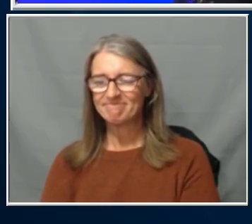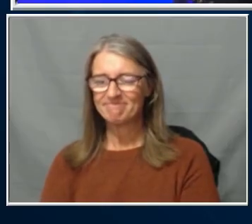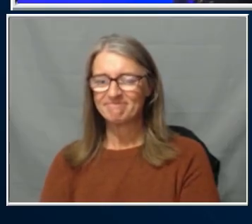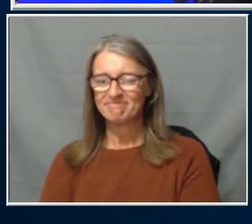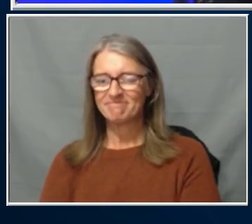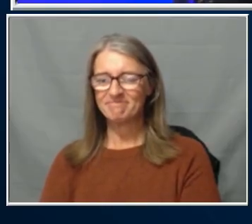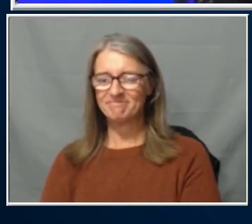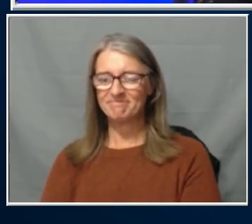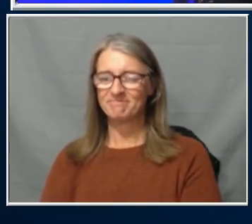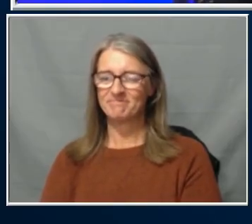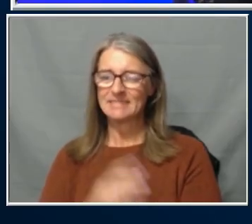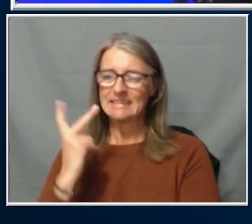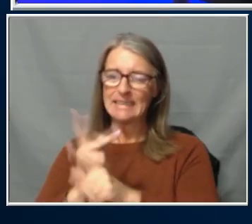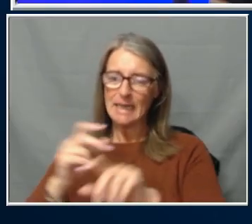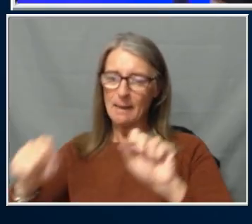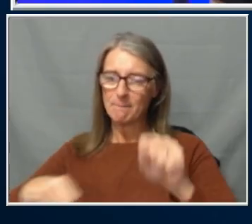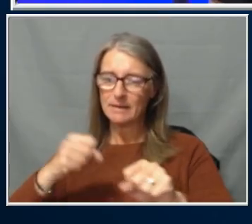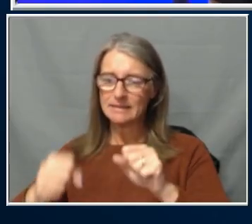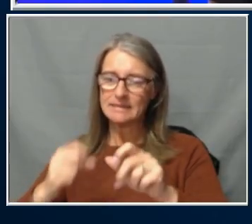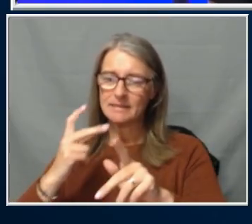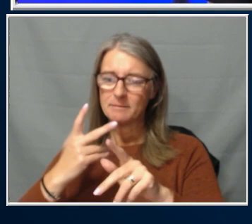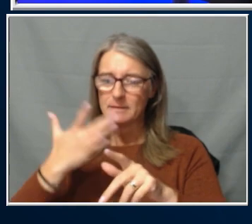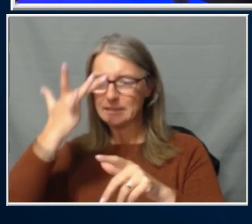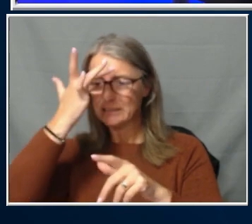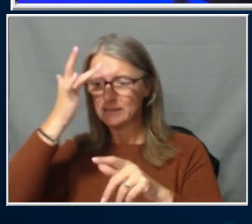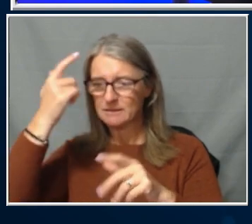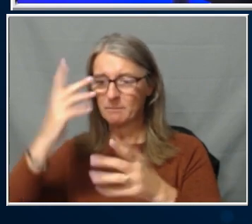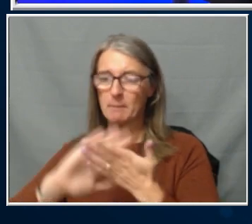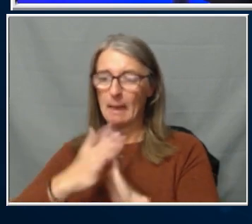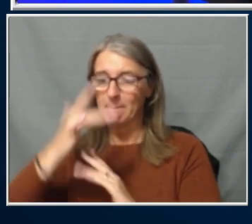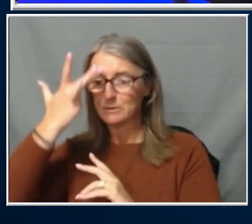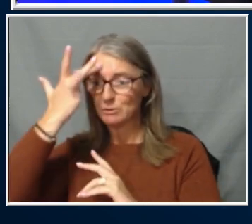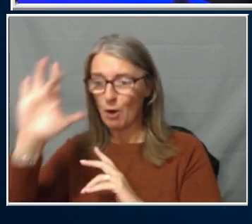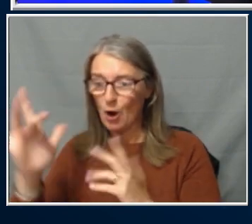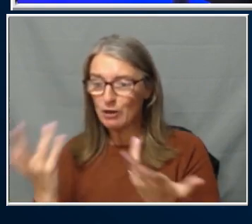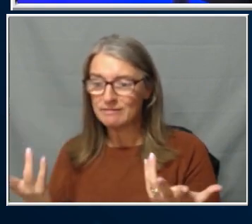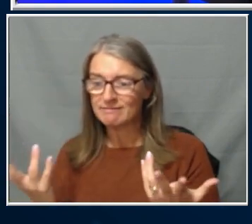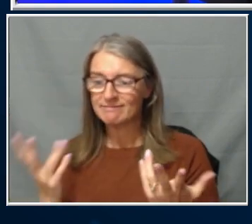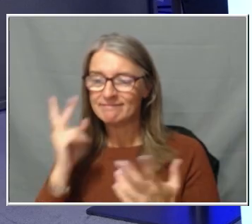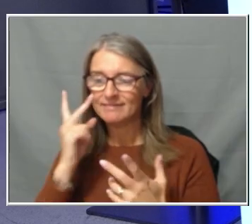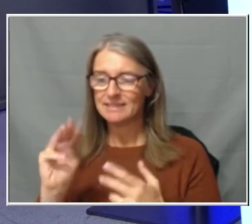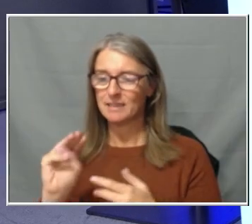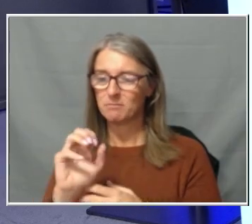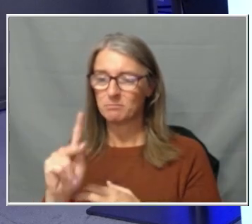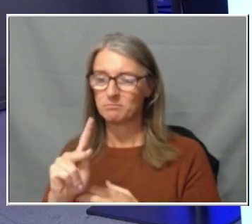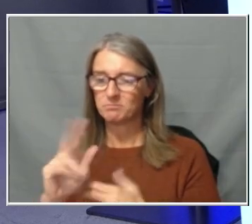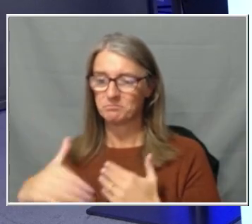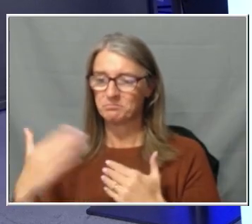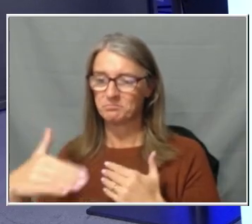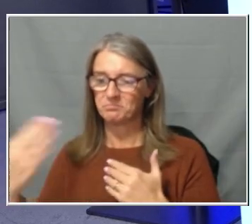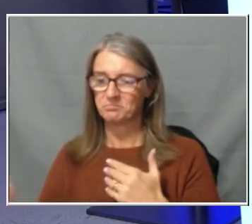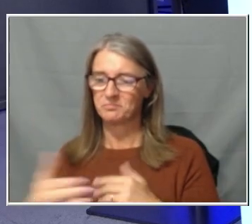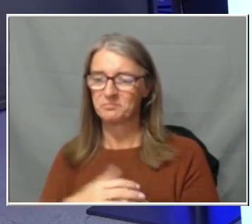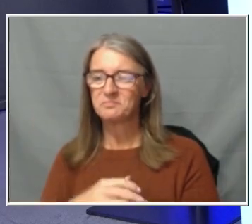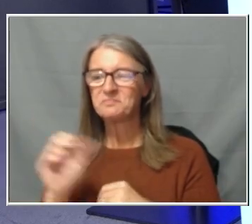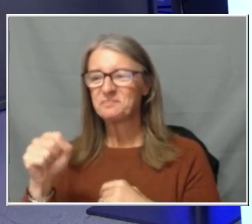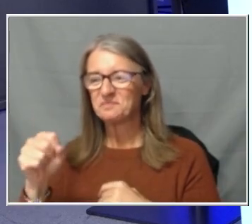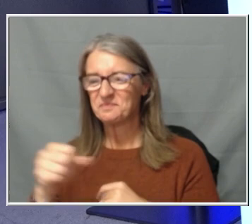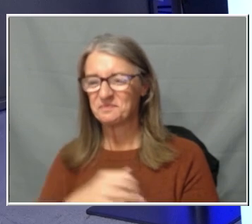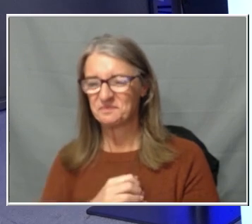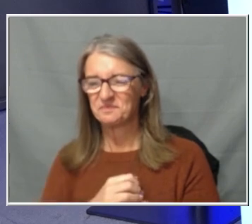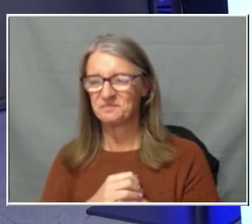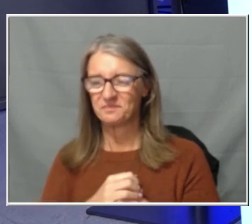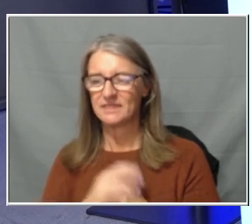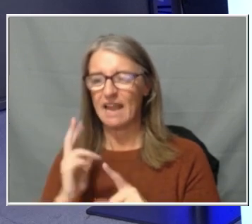out there. Stay on the bike. Just do it. Be smart about it. So you'll see Mark from time to time. He'll be your friend. We will. Yeah. So every